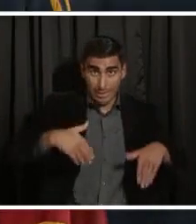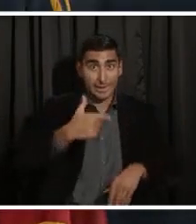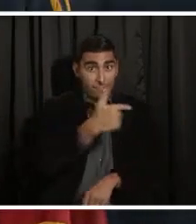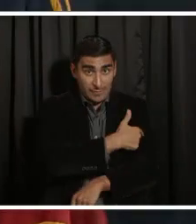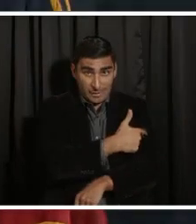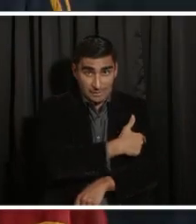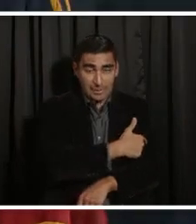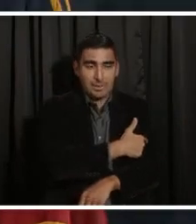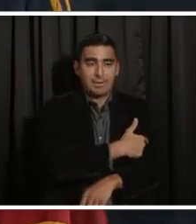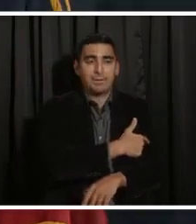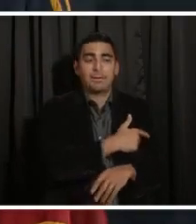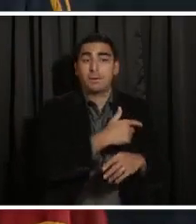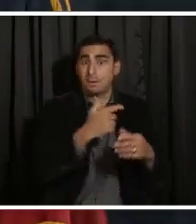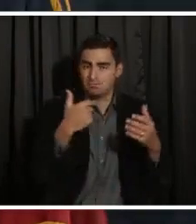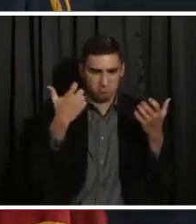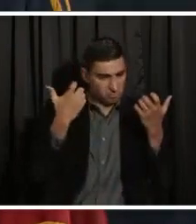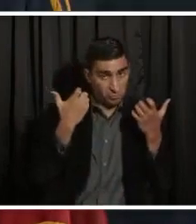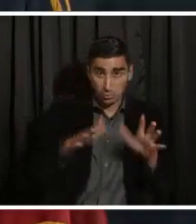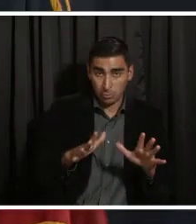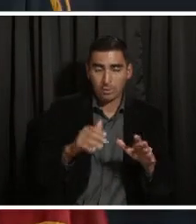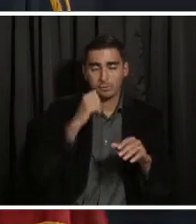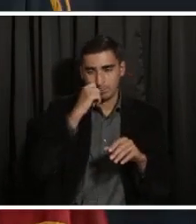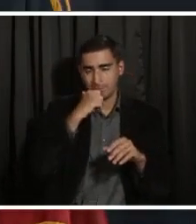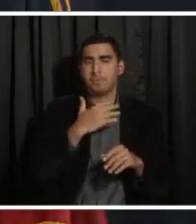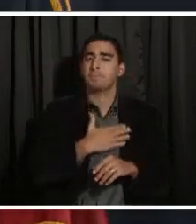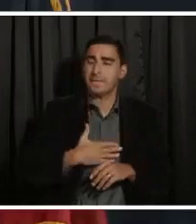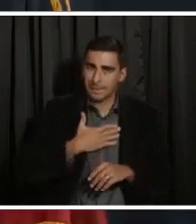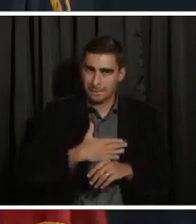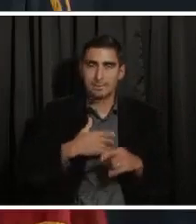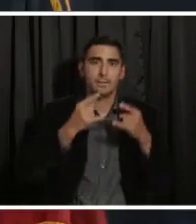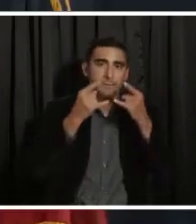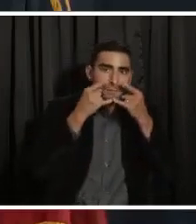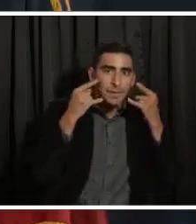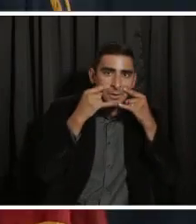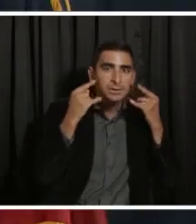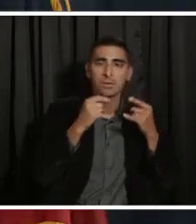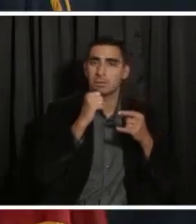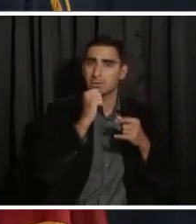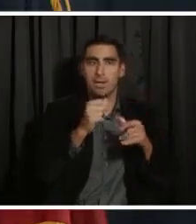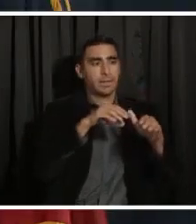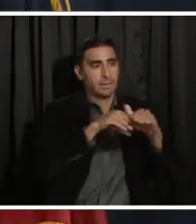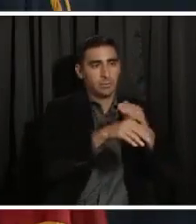please have the decency to wear a mask around others and avoid large indoor gatherings.